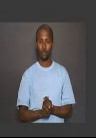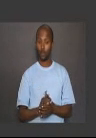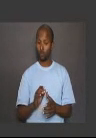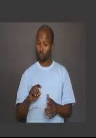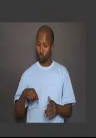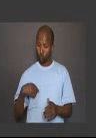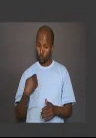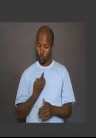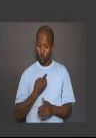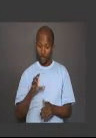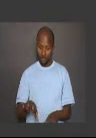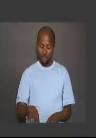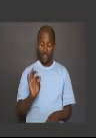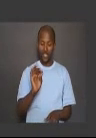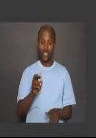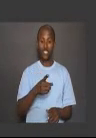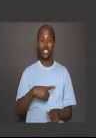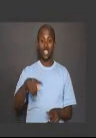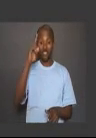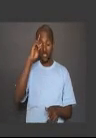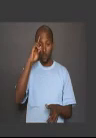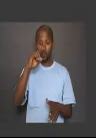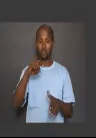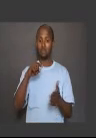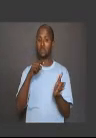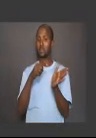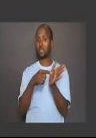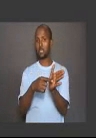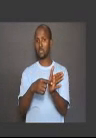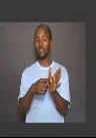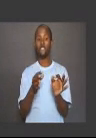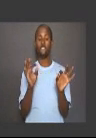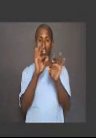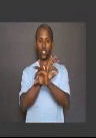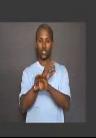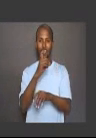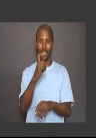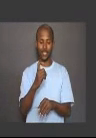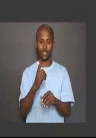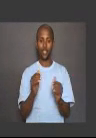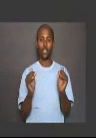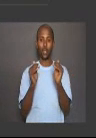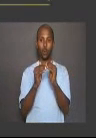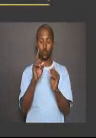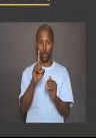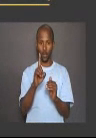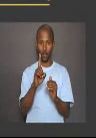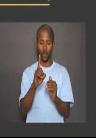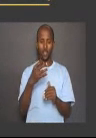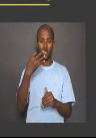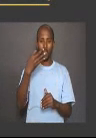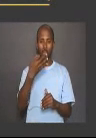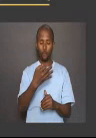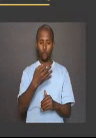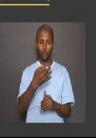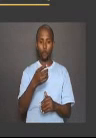We will find the derivative of this function at x equals 1. F